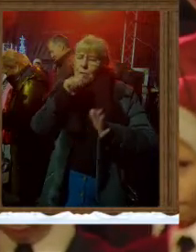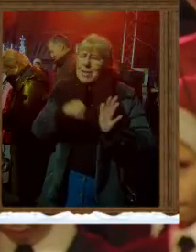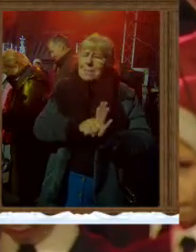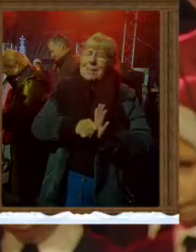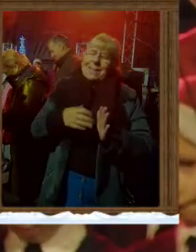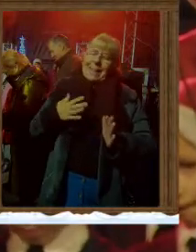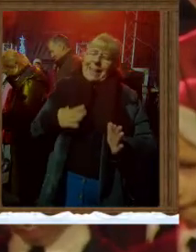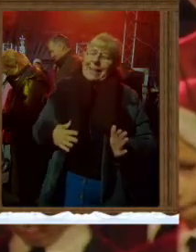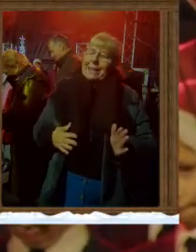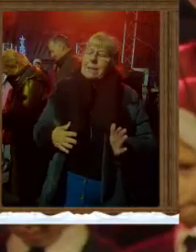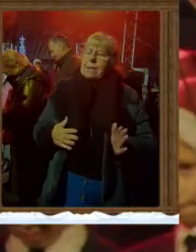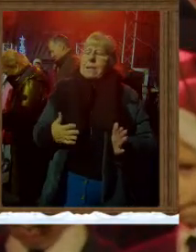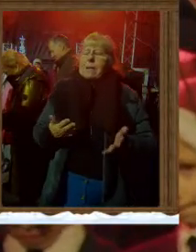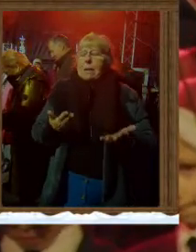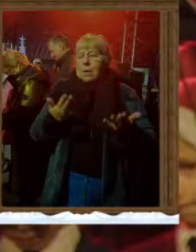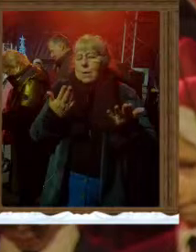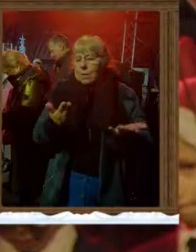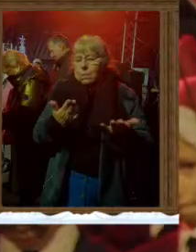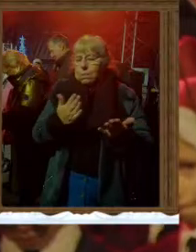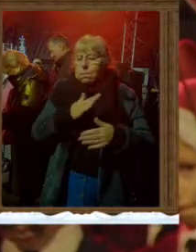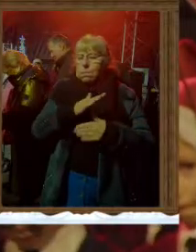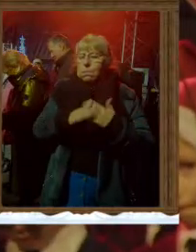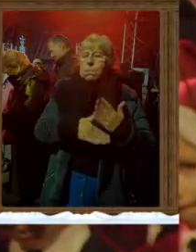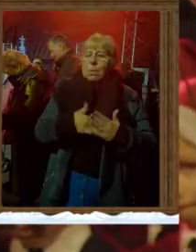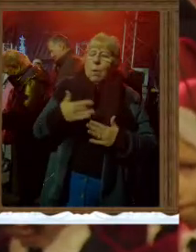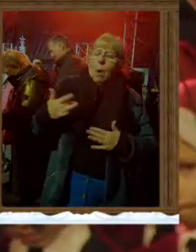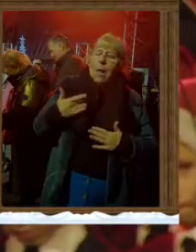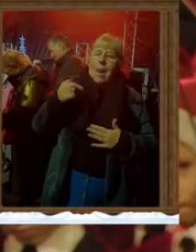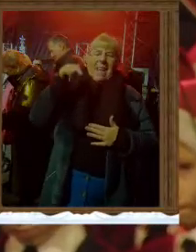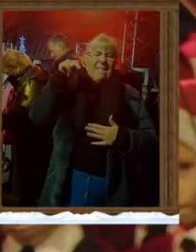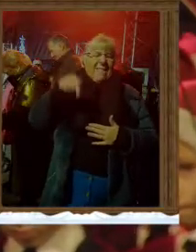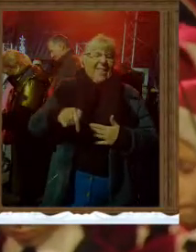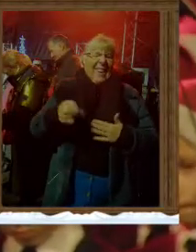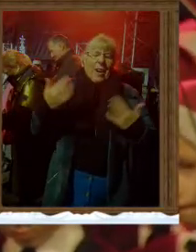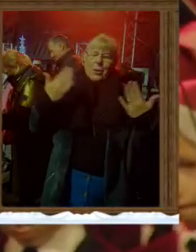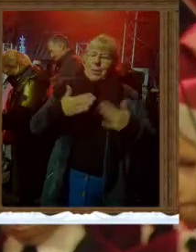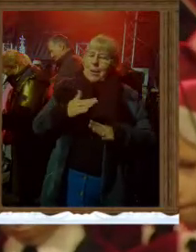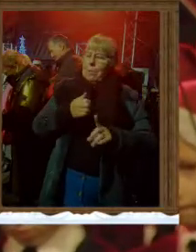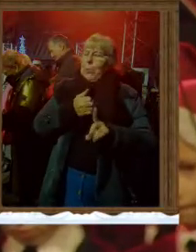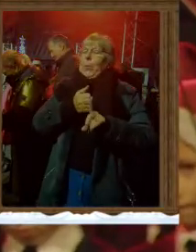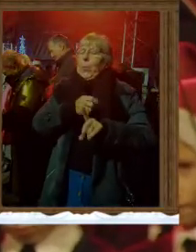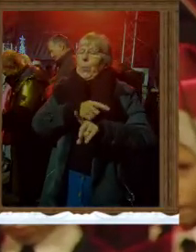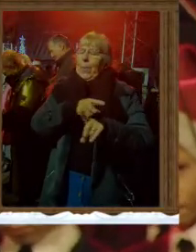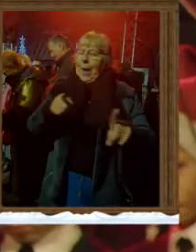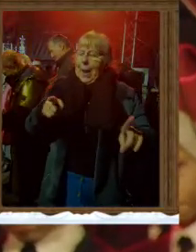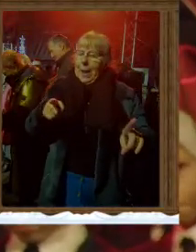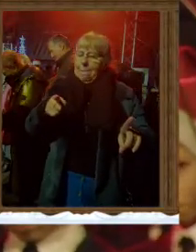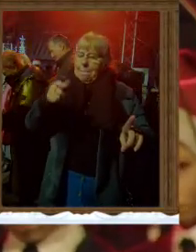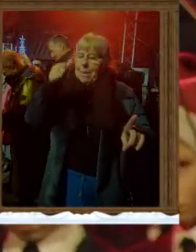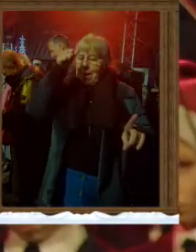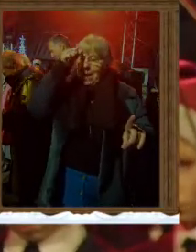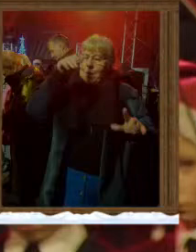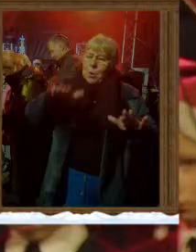touch every life in Ballyclare Square tonight? And may they know the blessing of the Lord that maketh